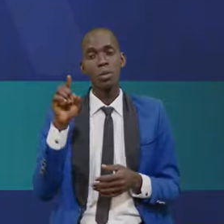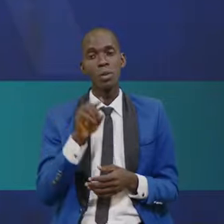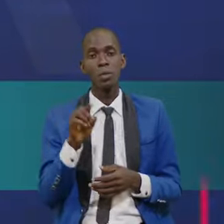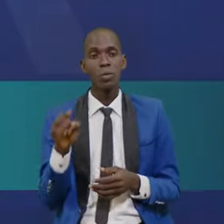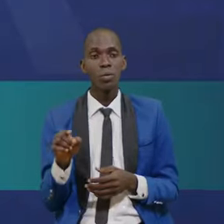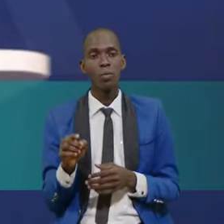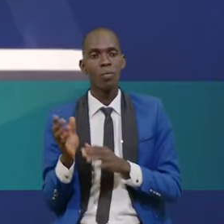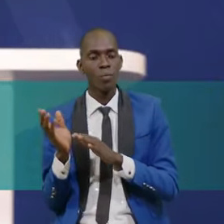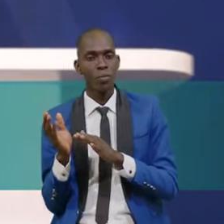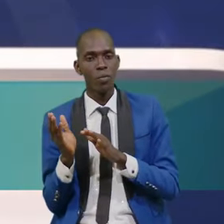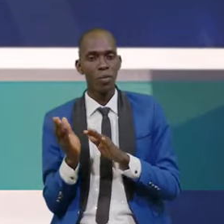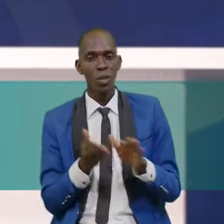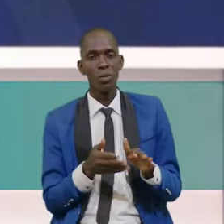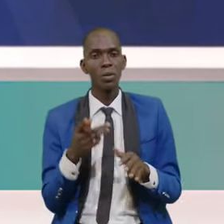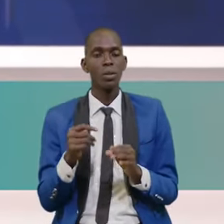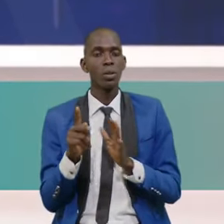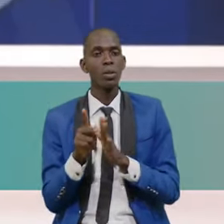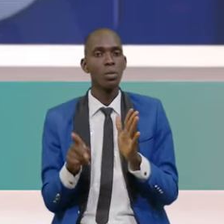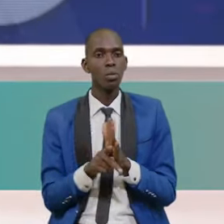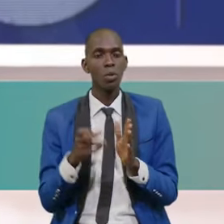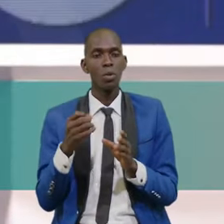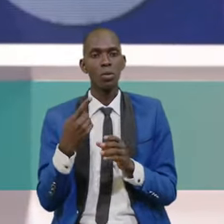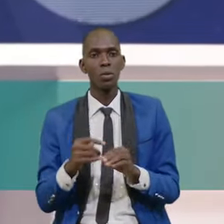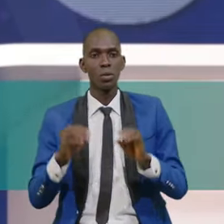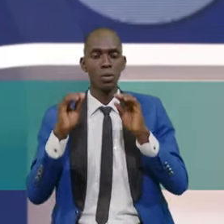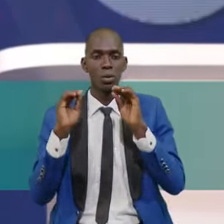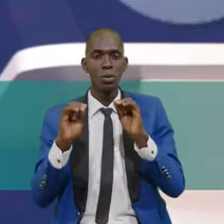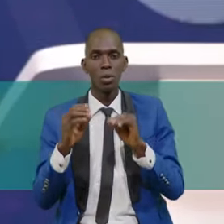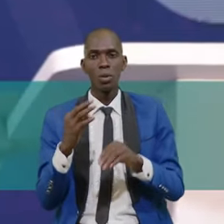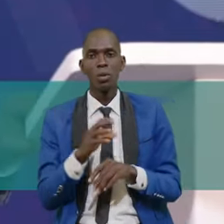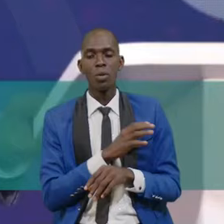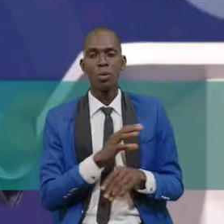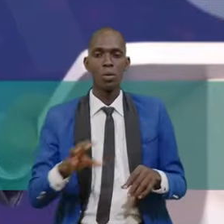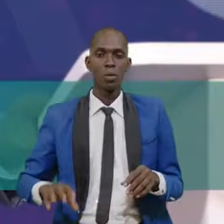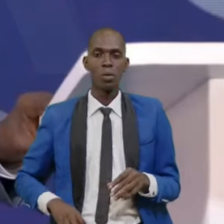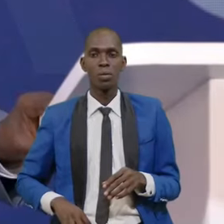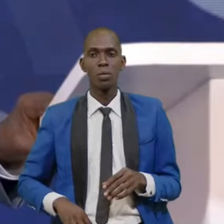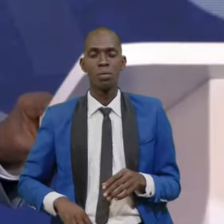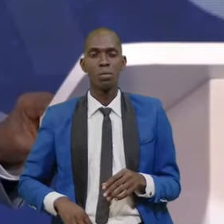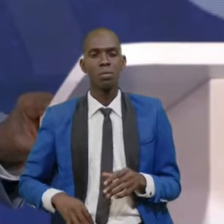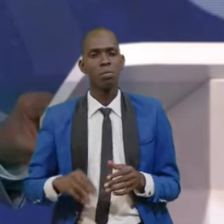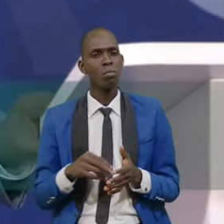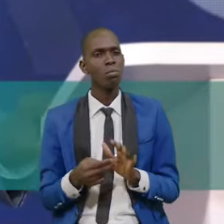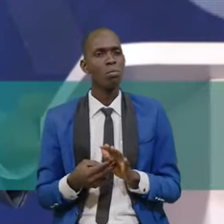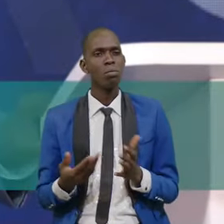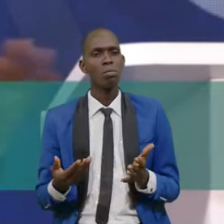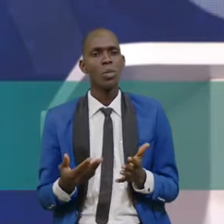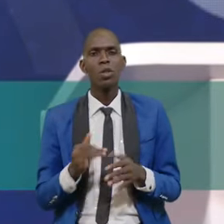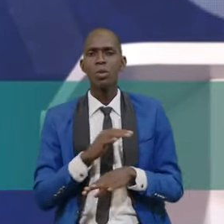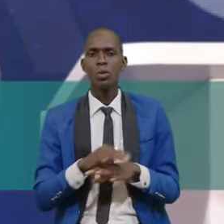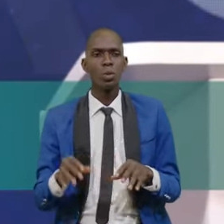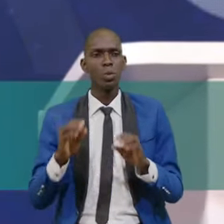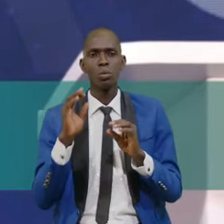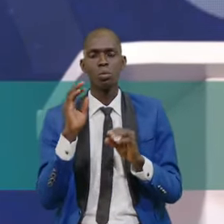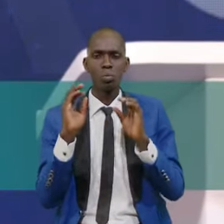the principles of the doctrine of Christ. What does that mean? Don't preach that again. Don't say that